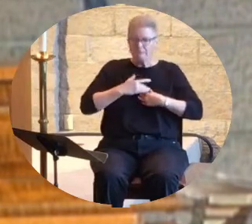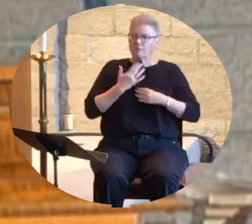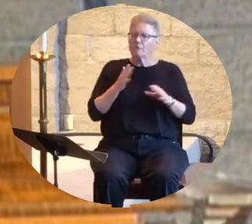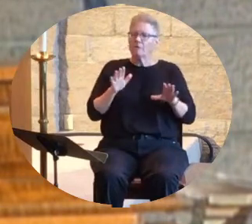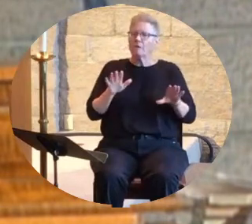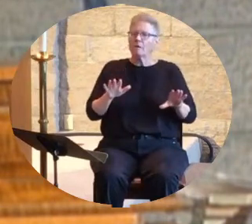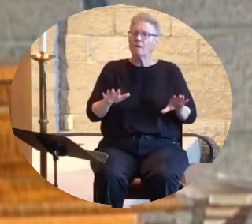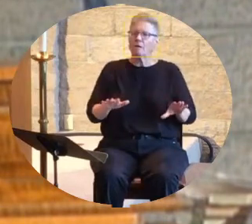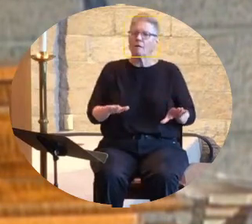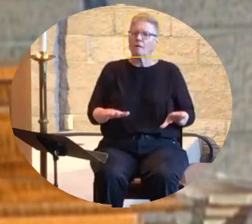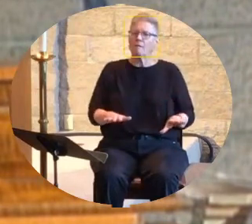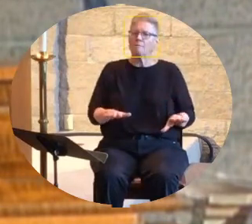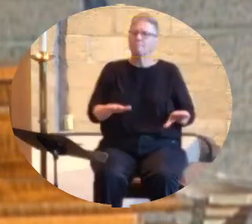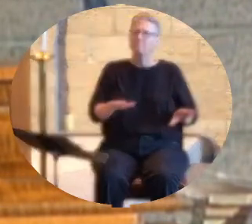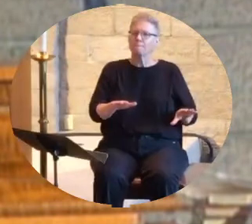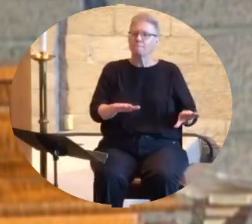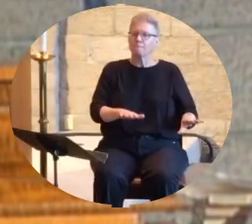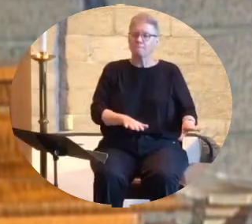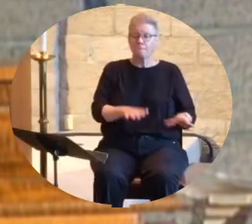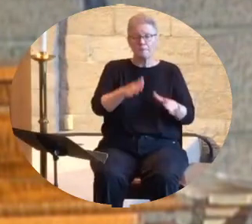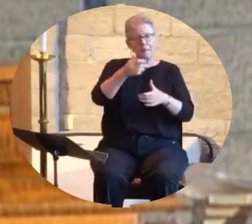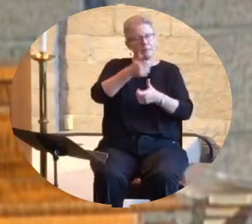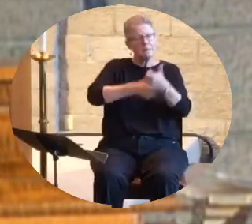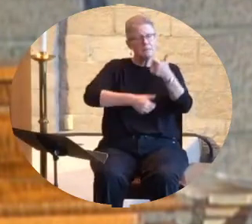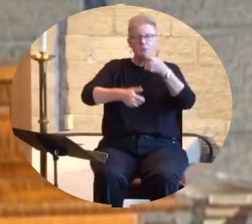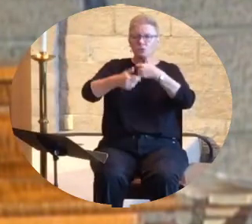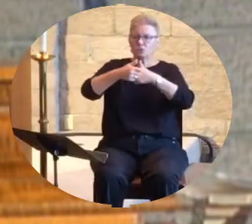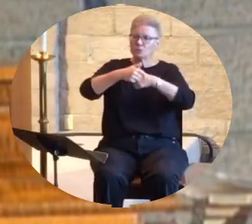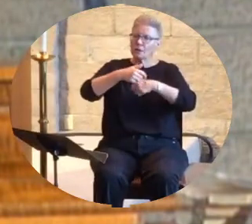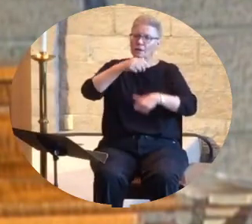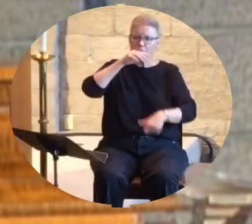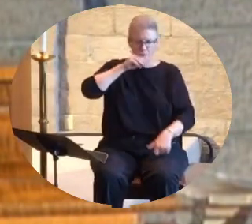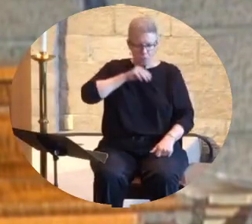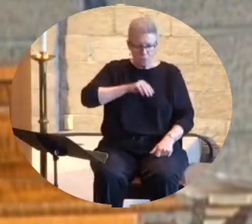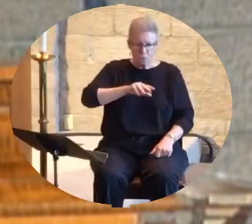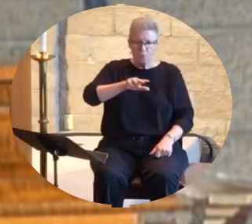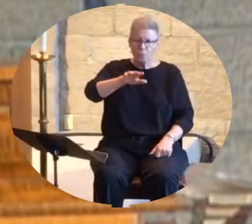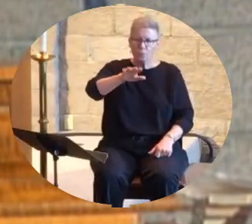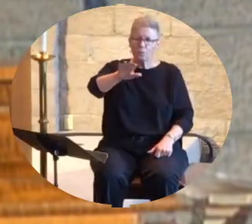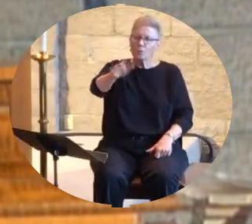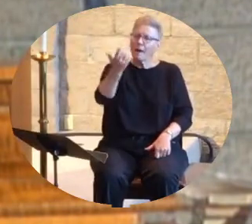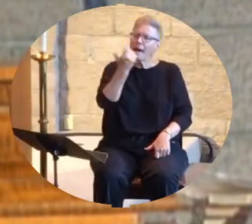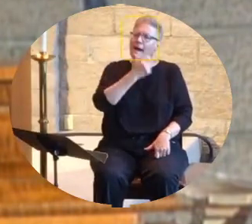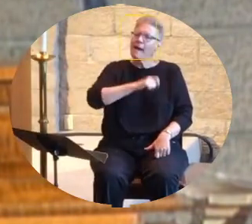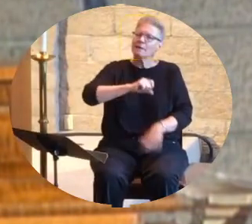With each breath out, release resistance.